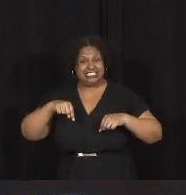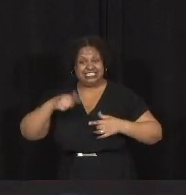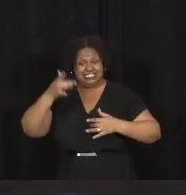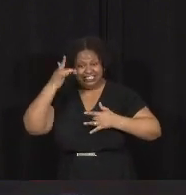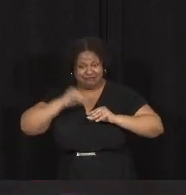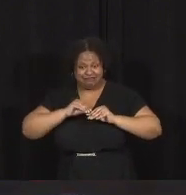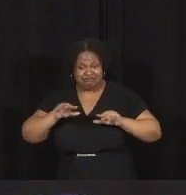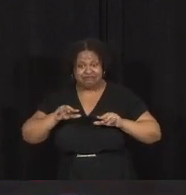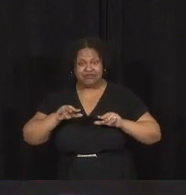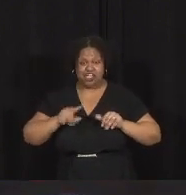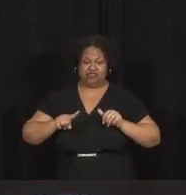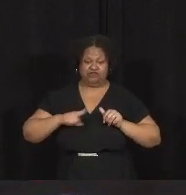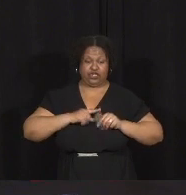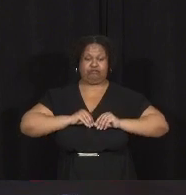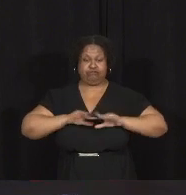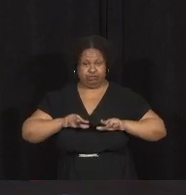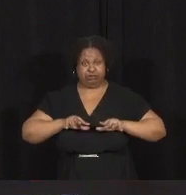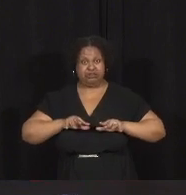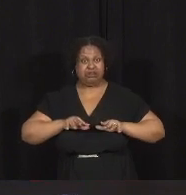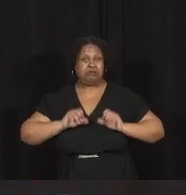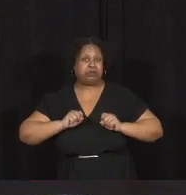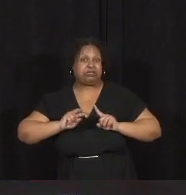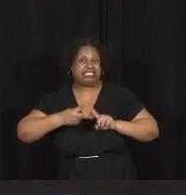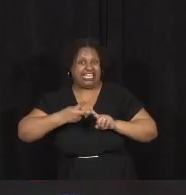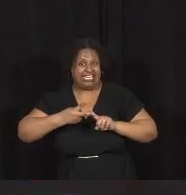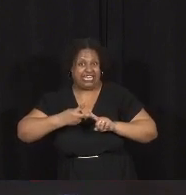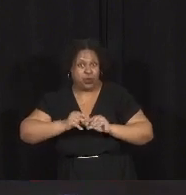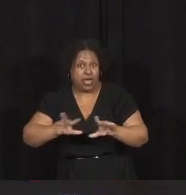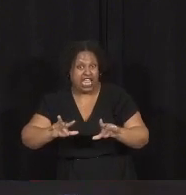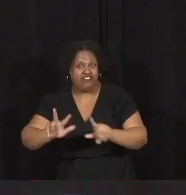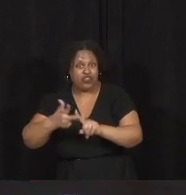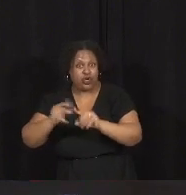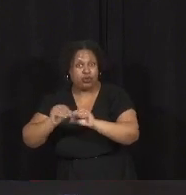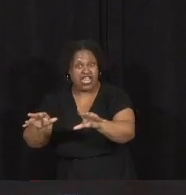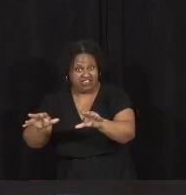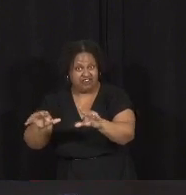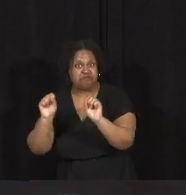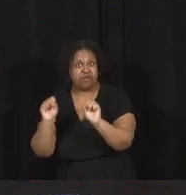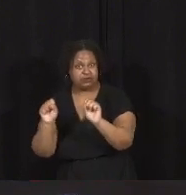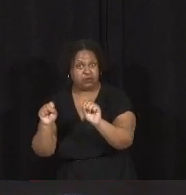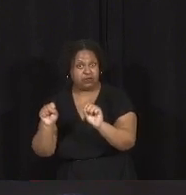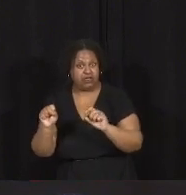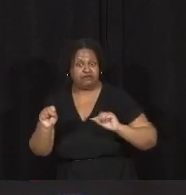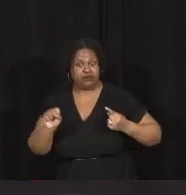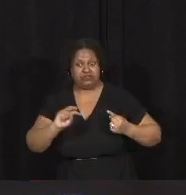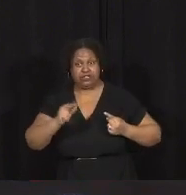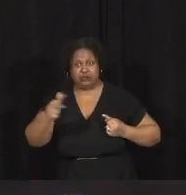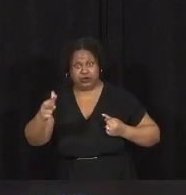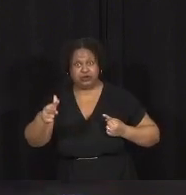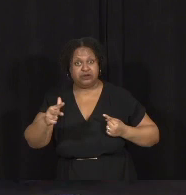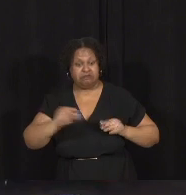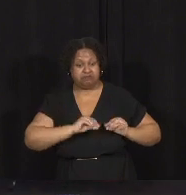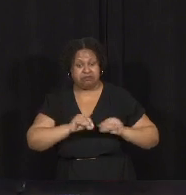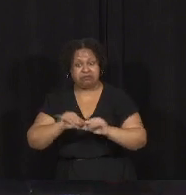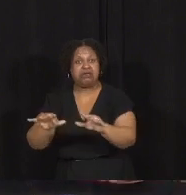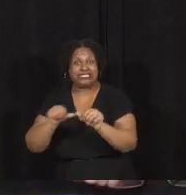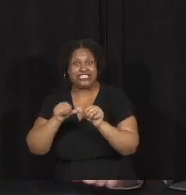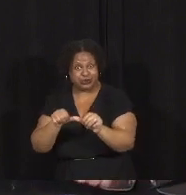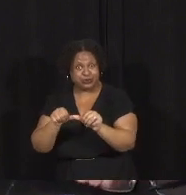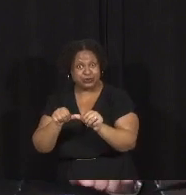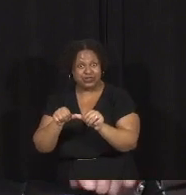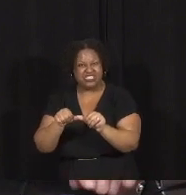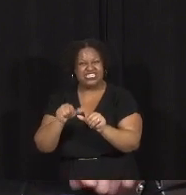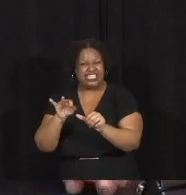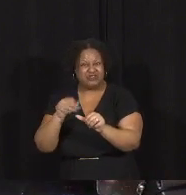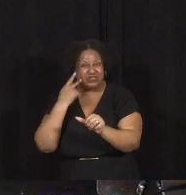wave. And so if you see figures which are less than this, a lot less than this, it may be